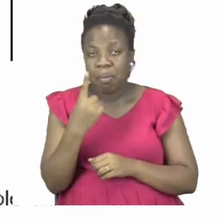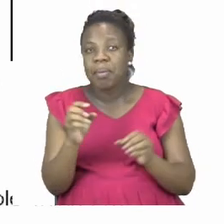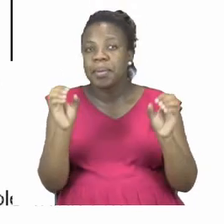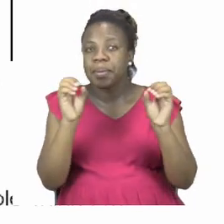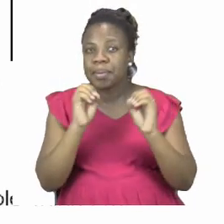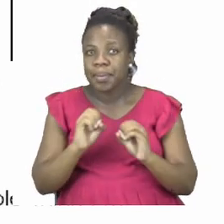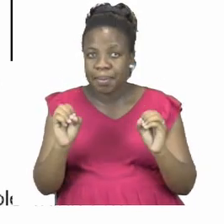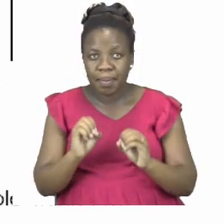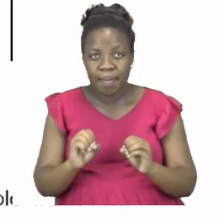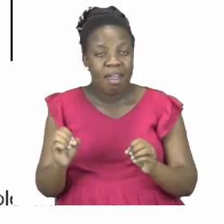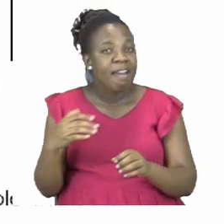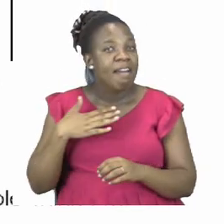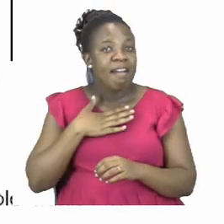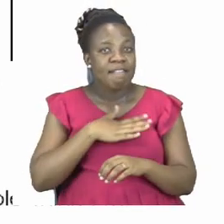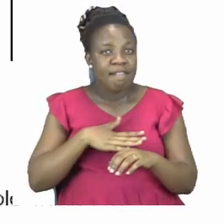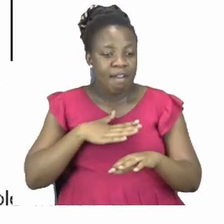I'm a gas.